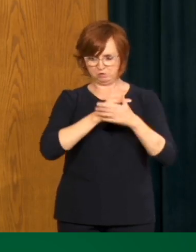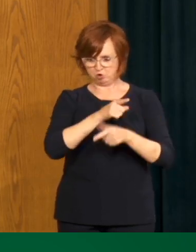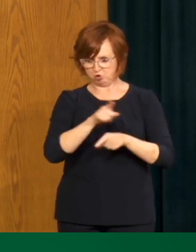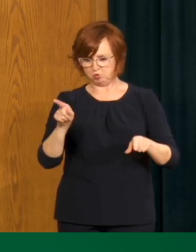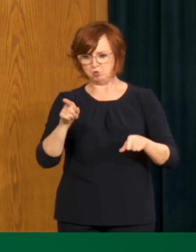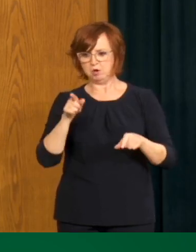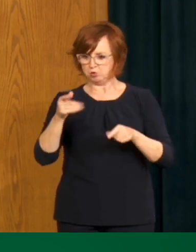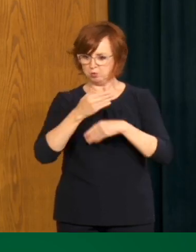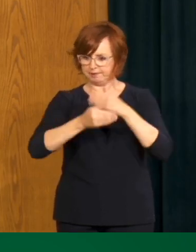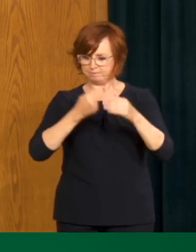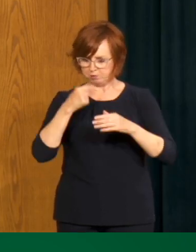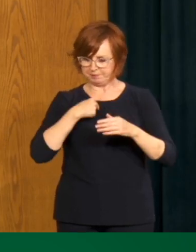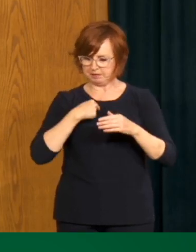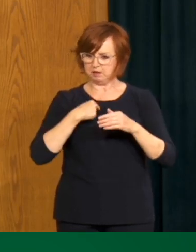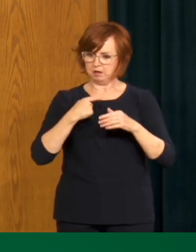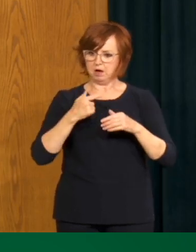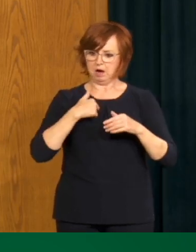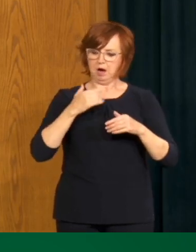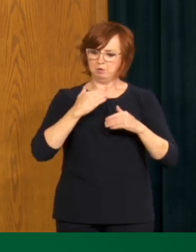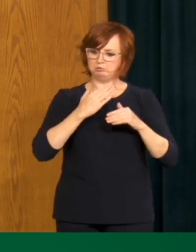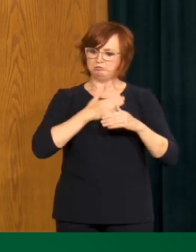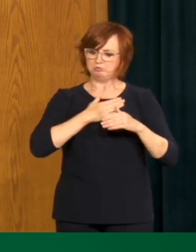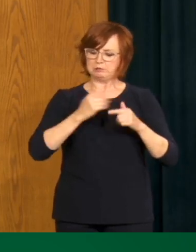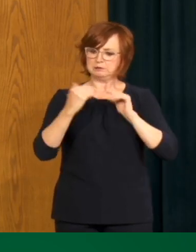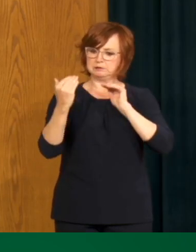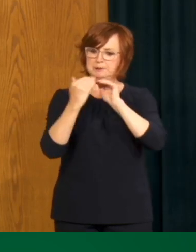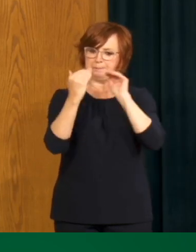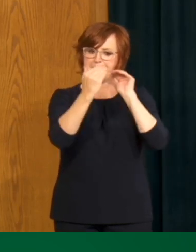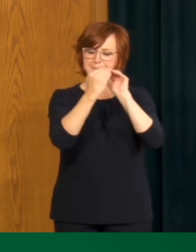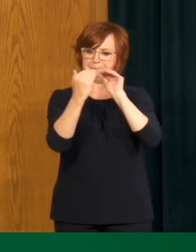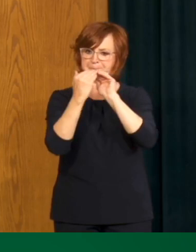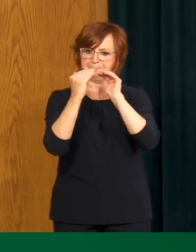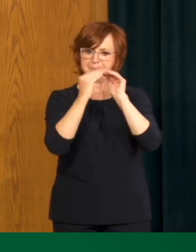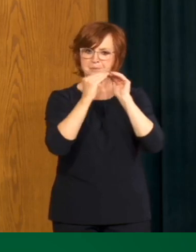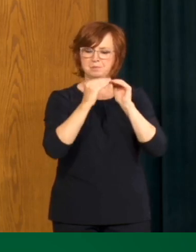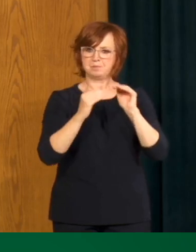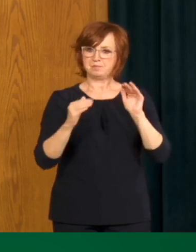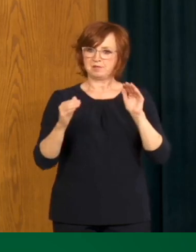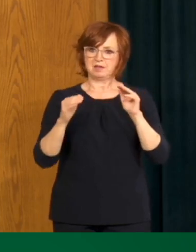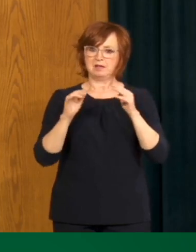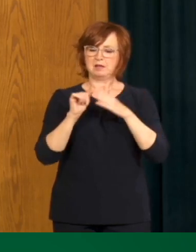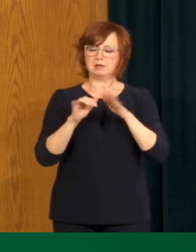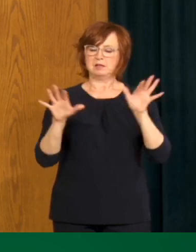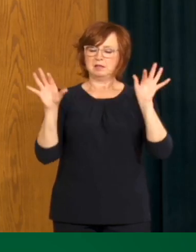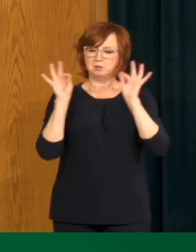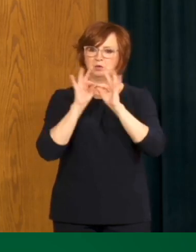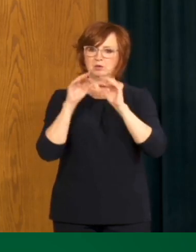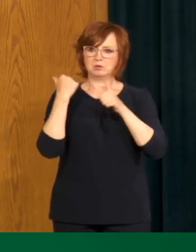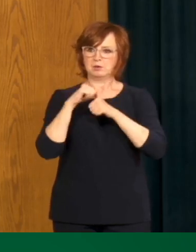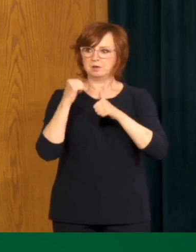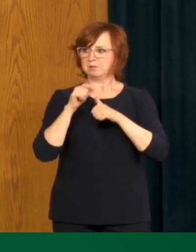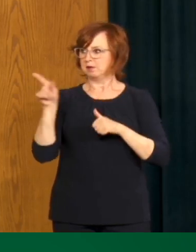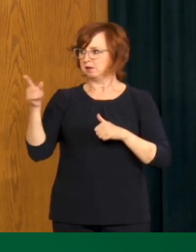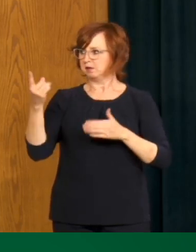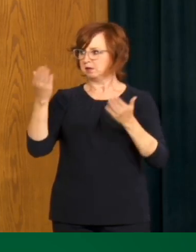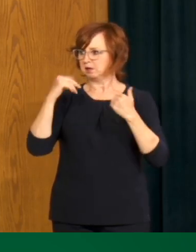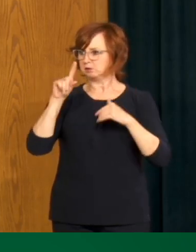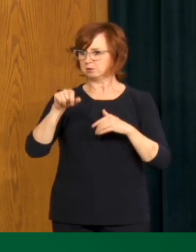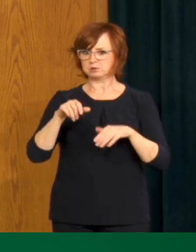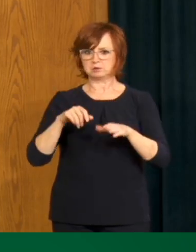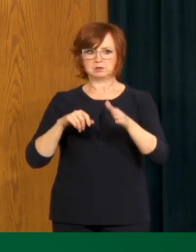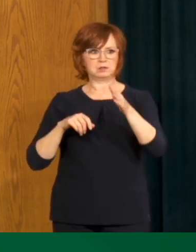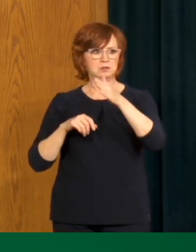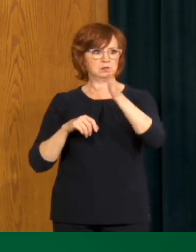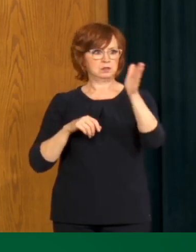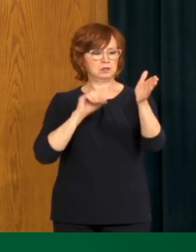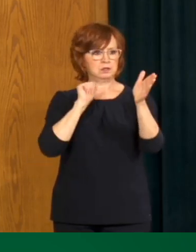return. It's a very, very simple personal responsibility, but it's one of the most important ones. We'll take a next question from the room,